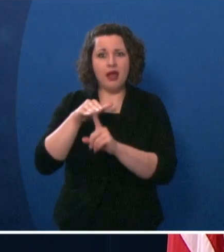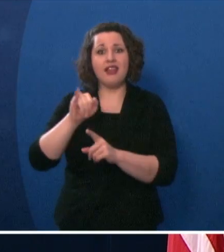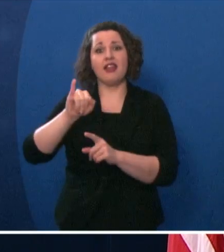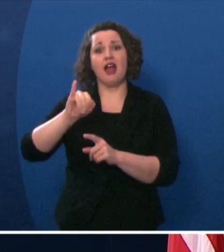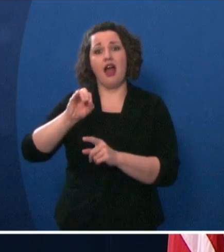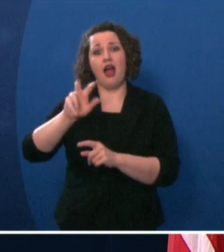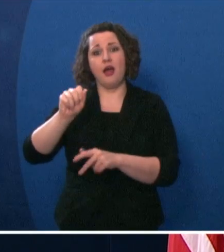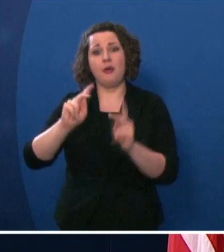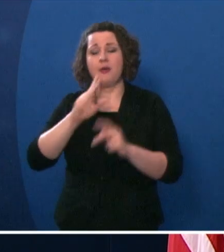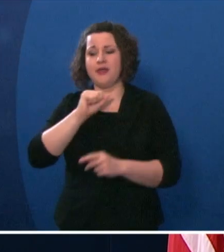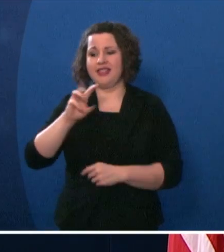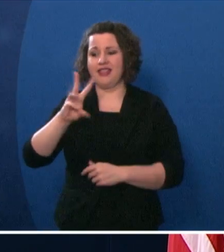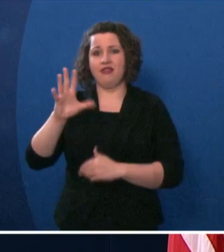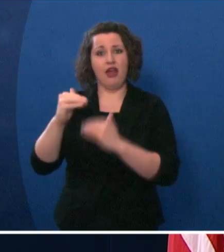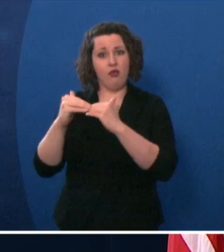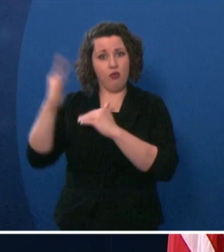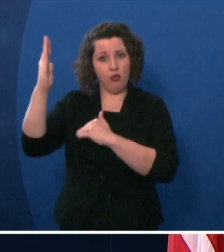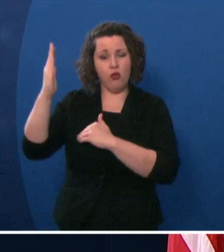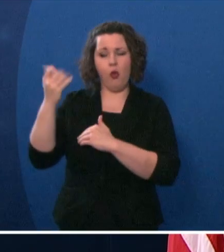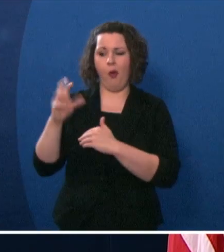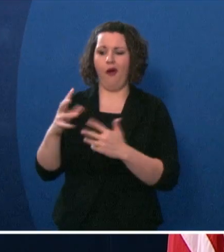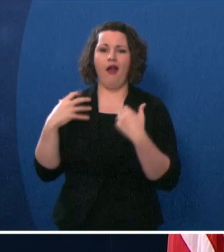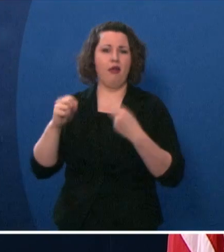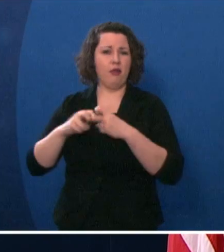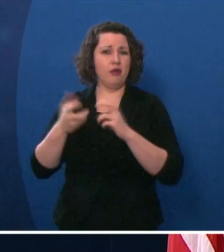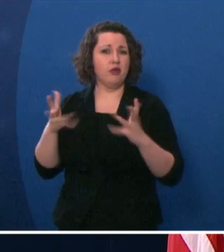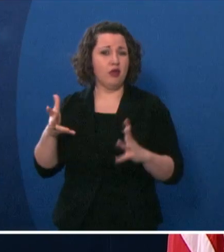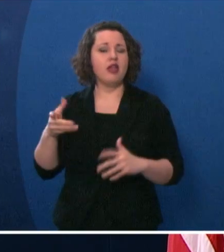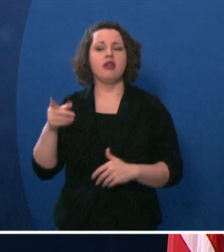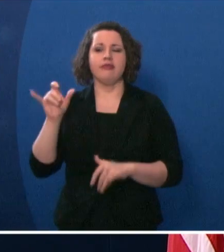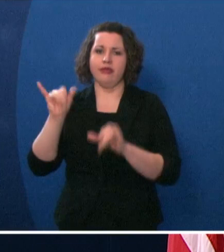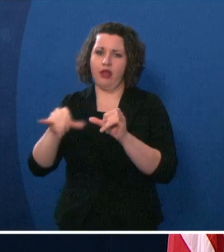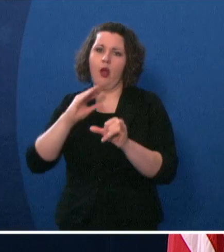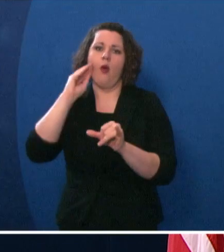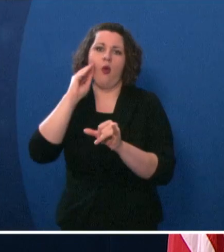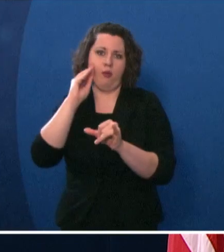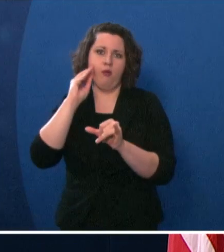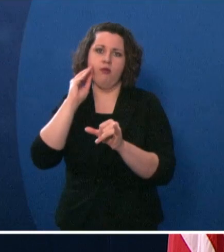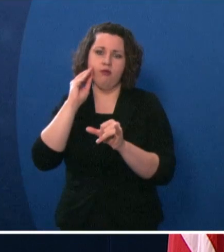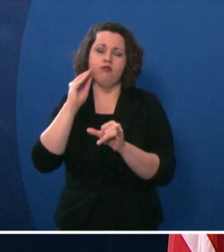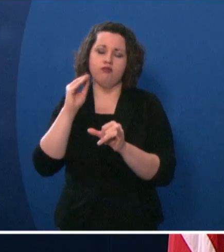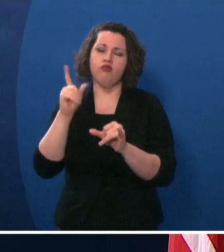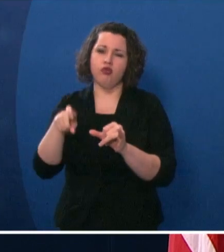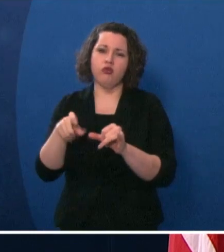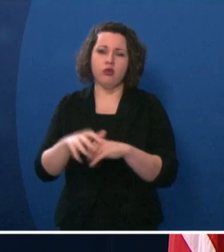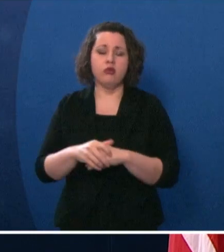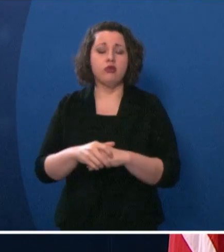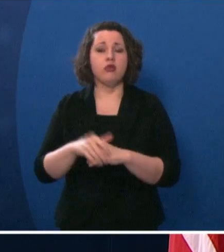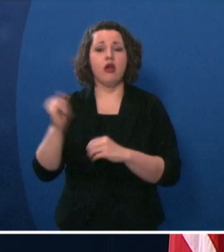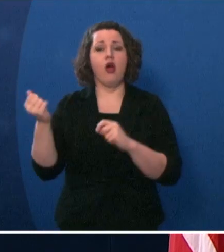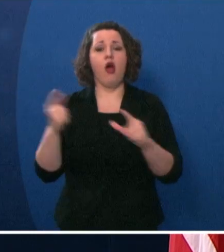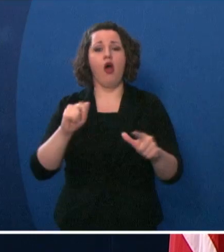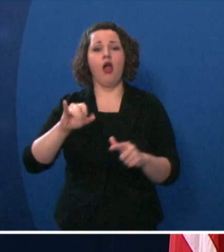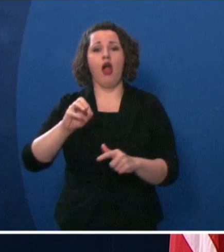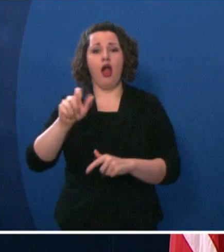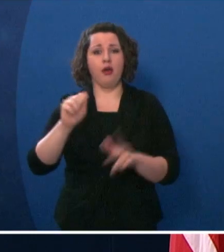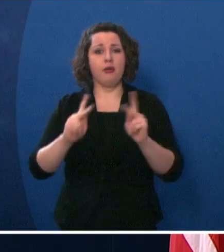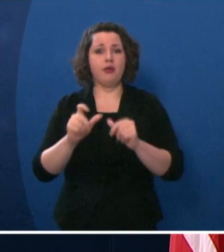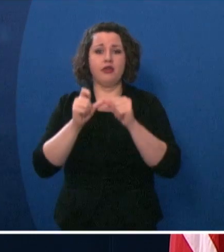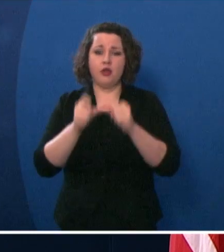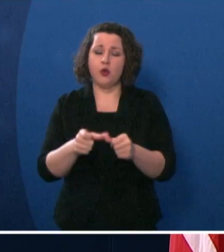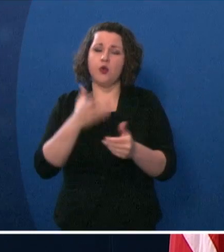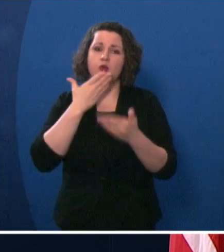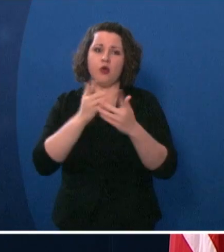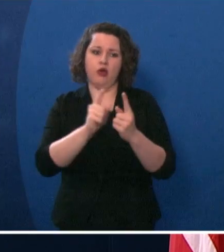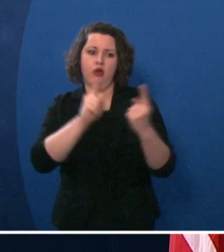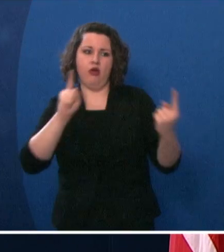who have underlying health conditions should continue to stay home as much as possible. All Iowans should continue to practice good social